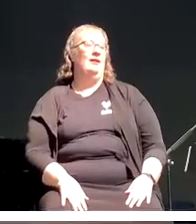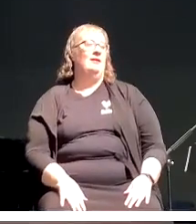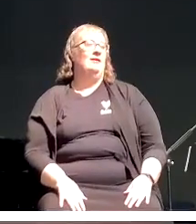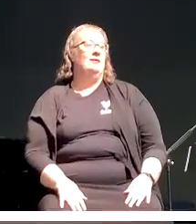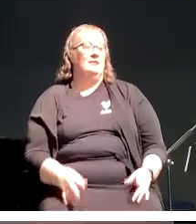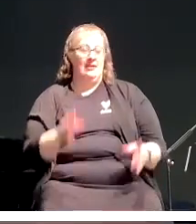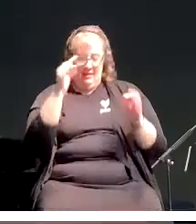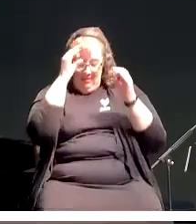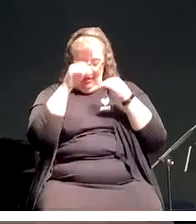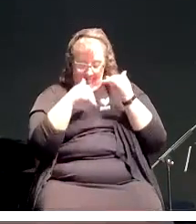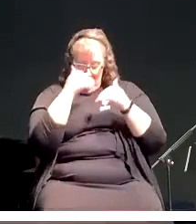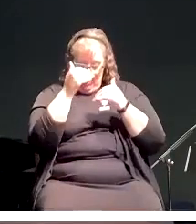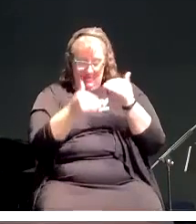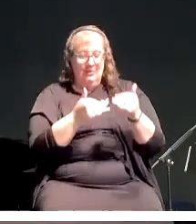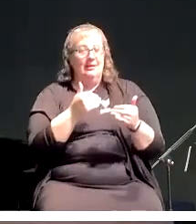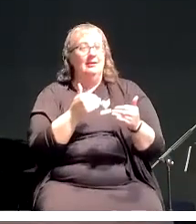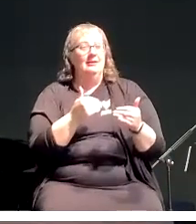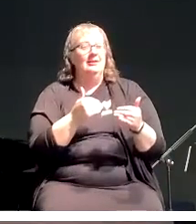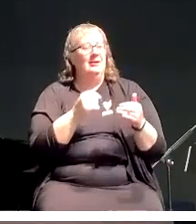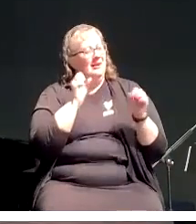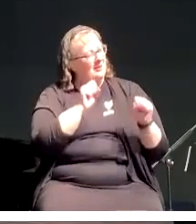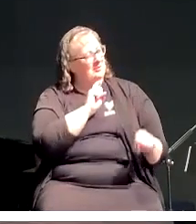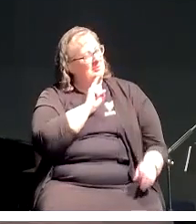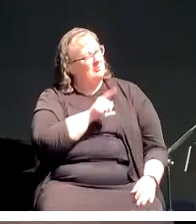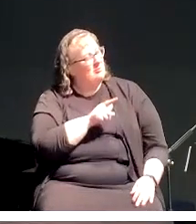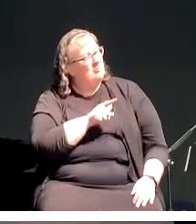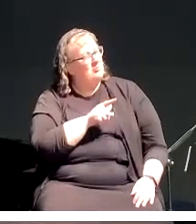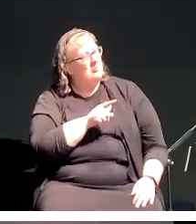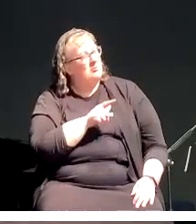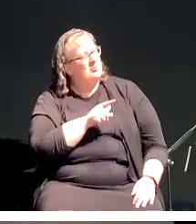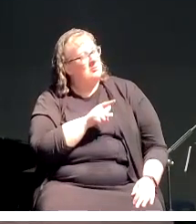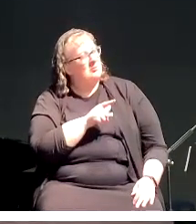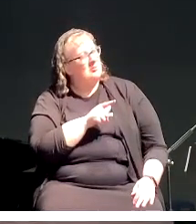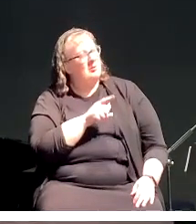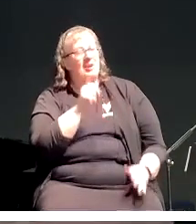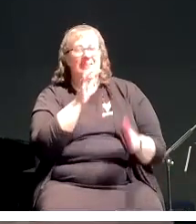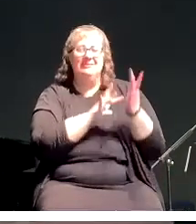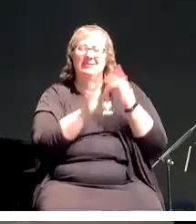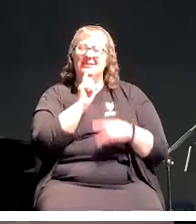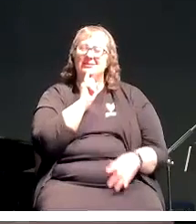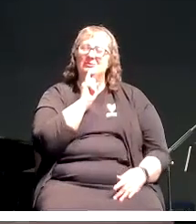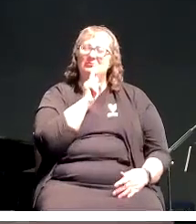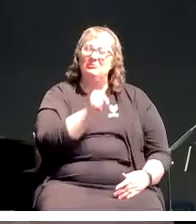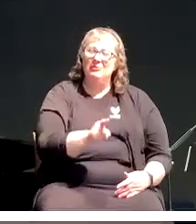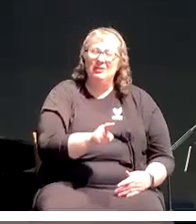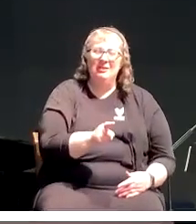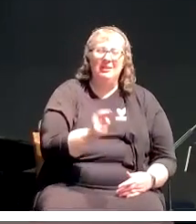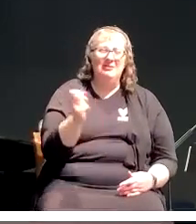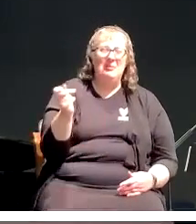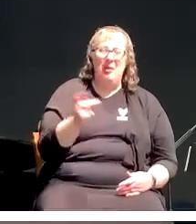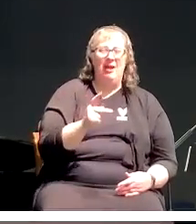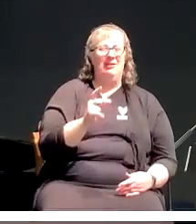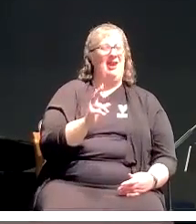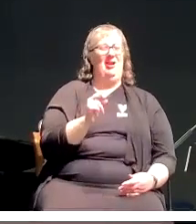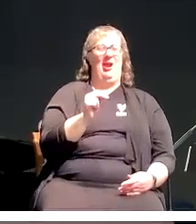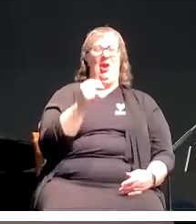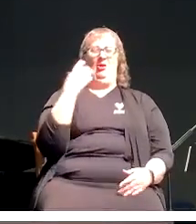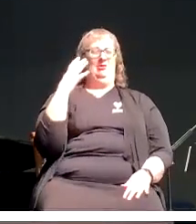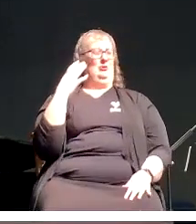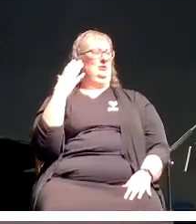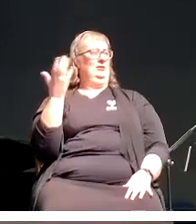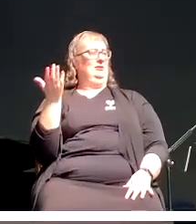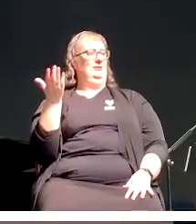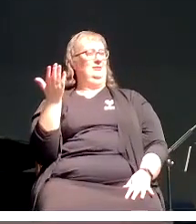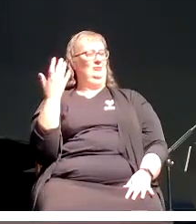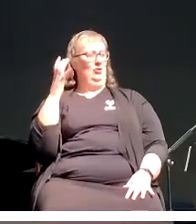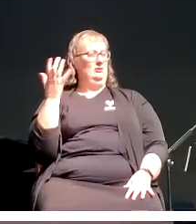thought process of, could this be true? Could Jesus really be back? Nah, that's crazy.